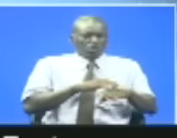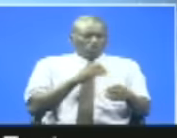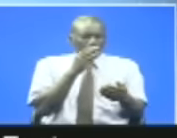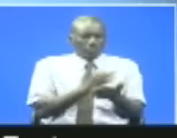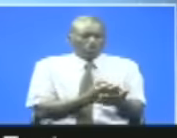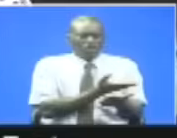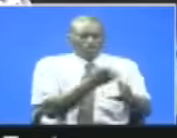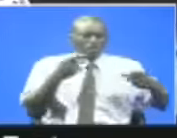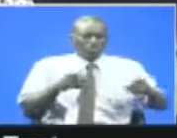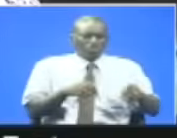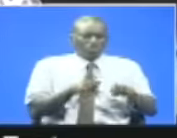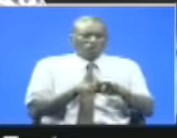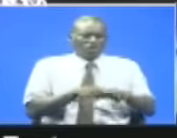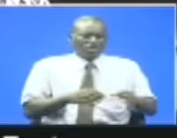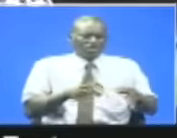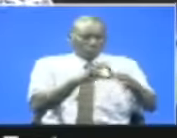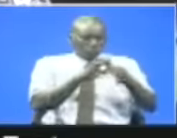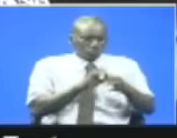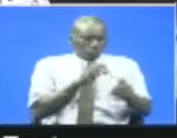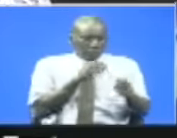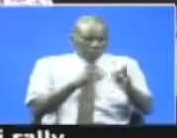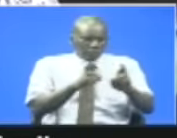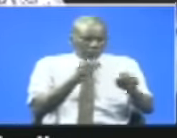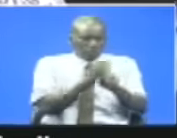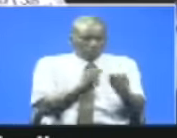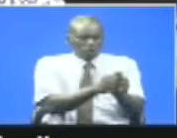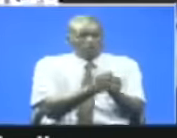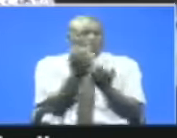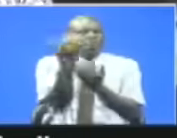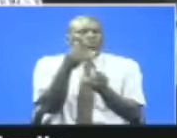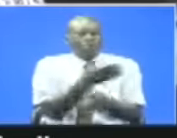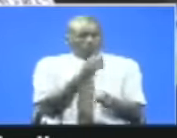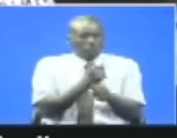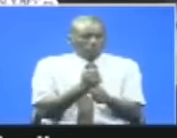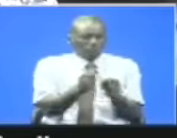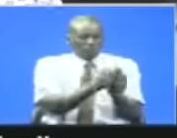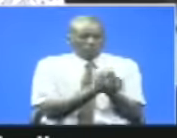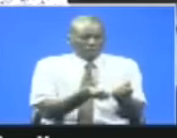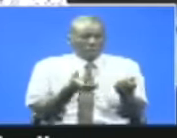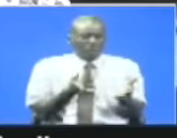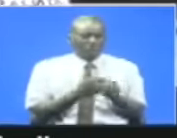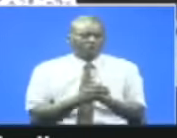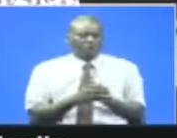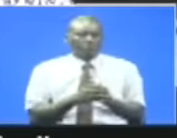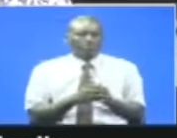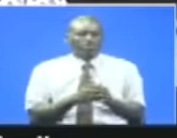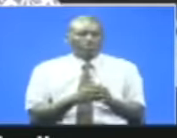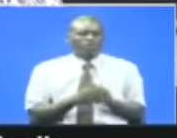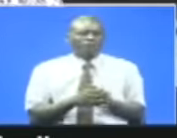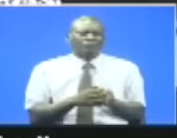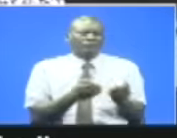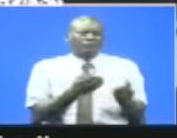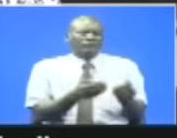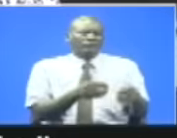also operating in good faith. They have committed to work together, and we hope they'll work together. Now, definitely whenever there